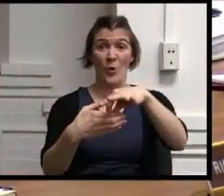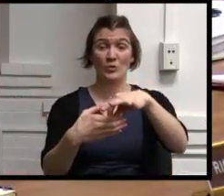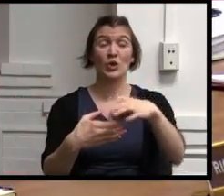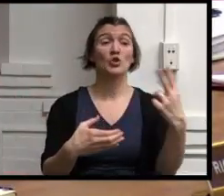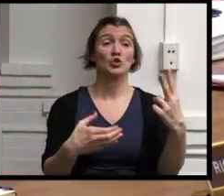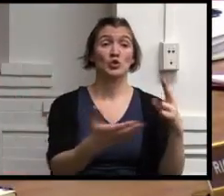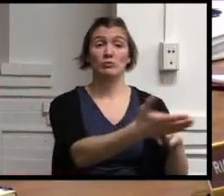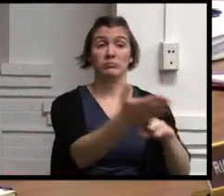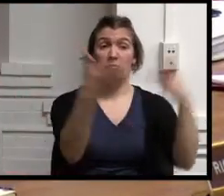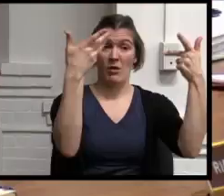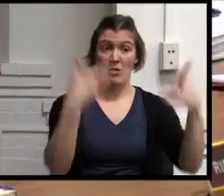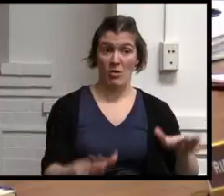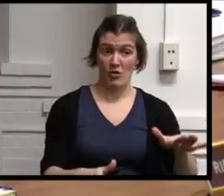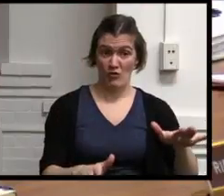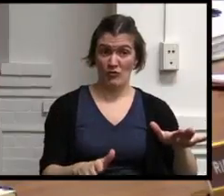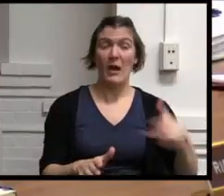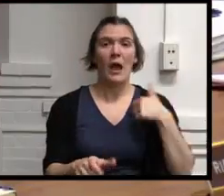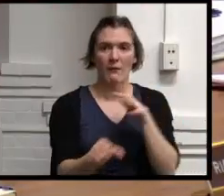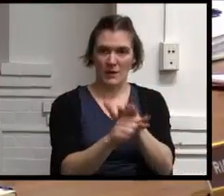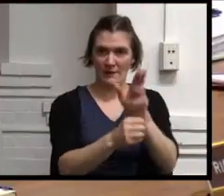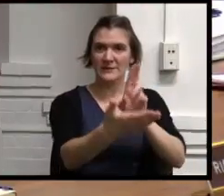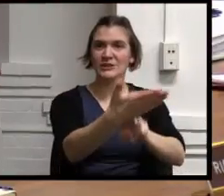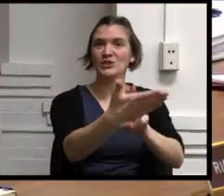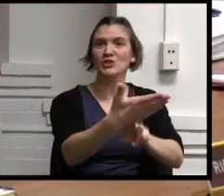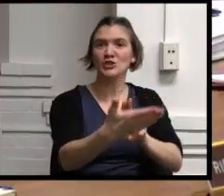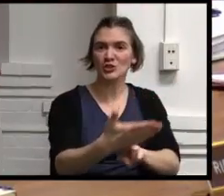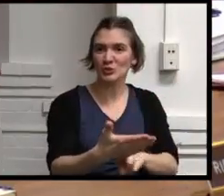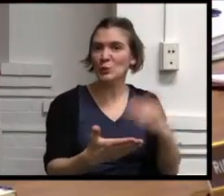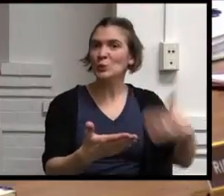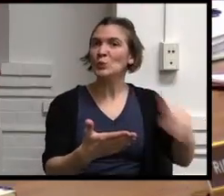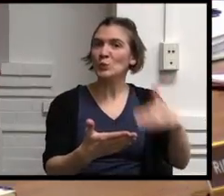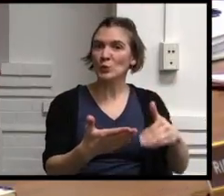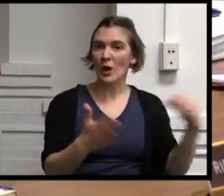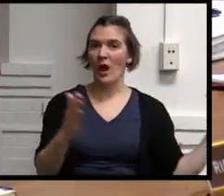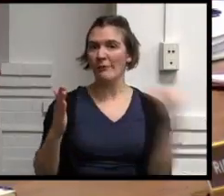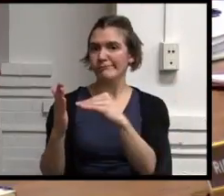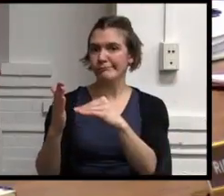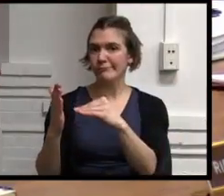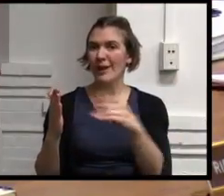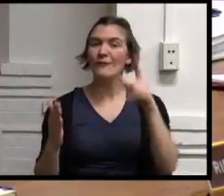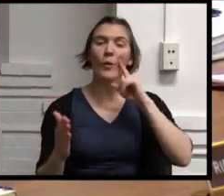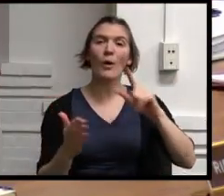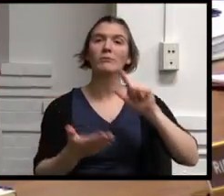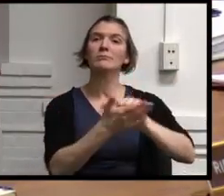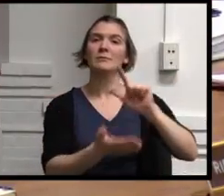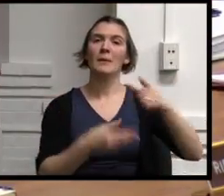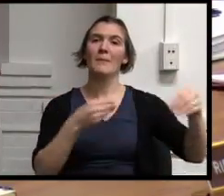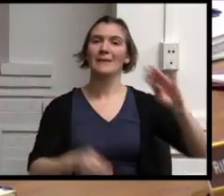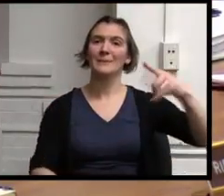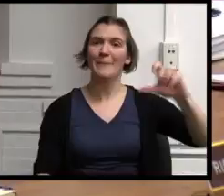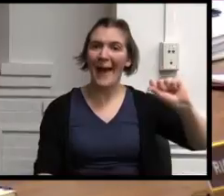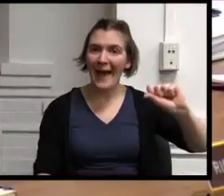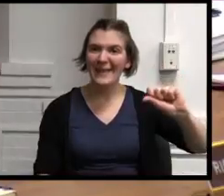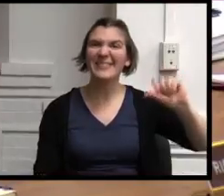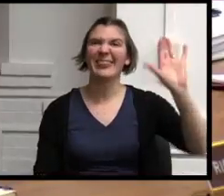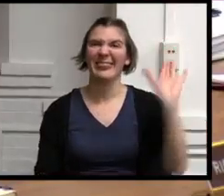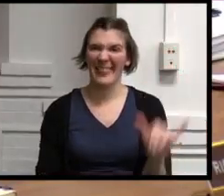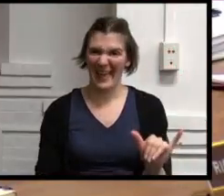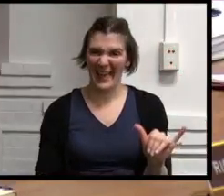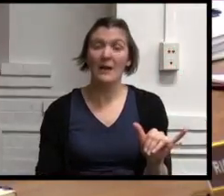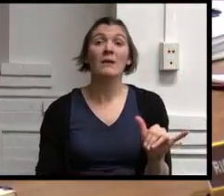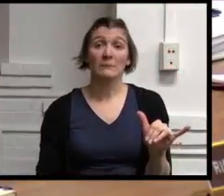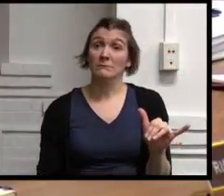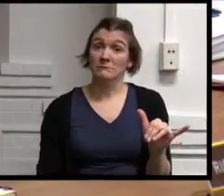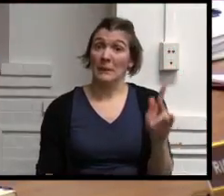them have been, have enough, the banning single-use plastic bags and changing Columbus Day to Indigenous Peoples' Day,